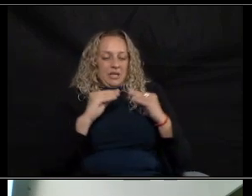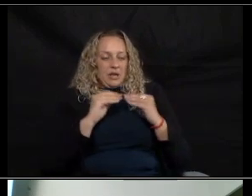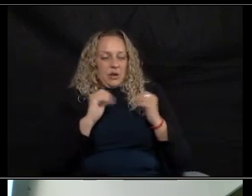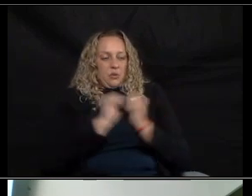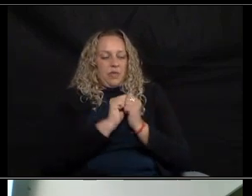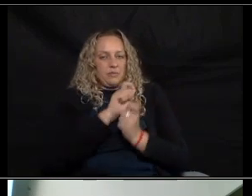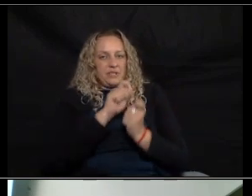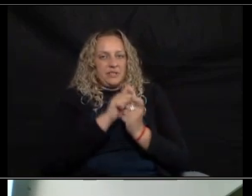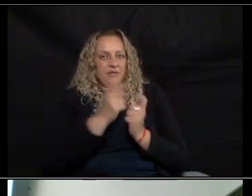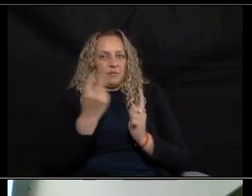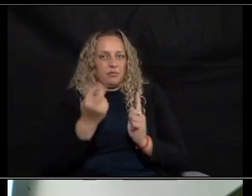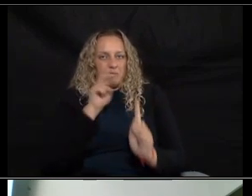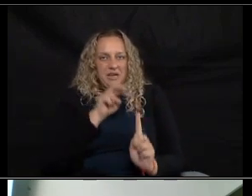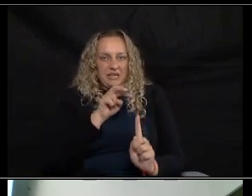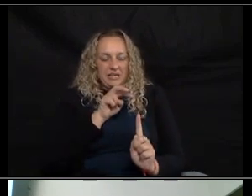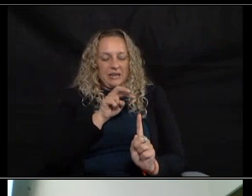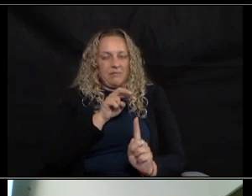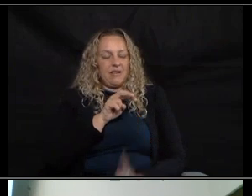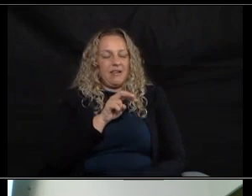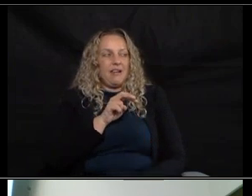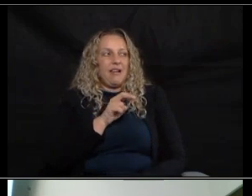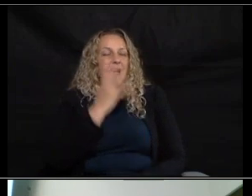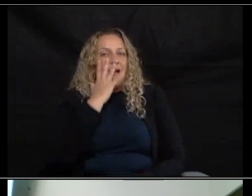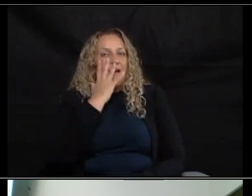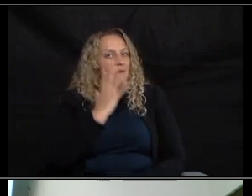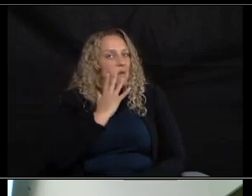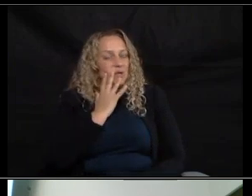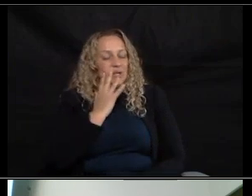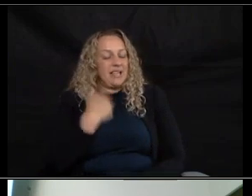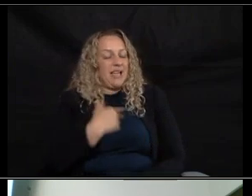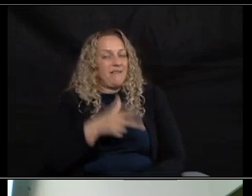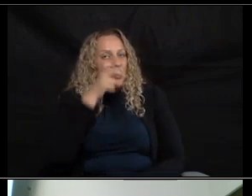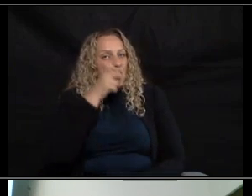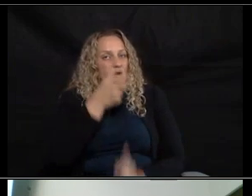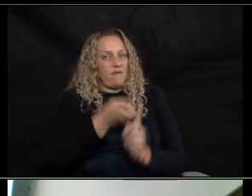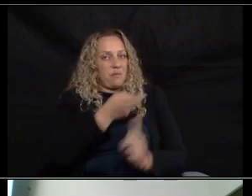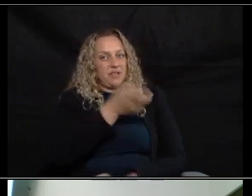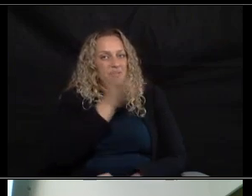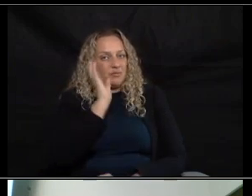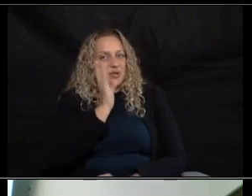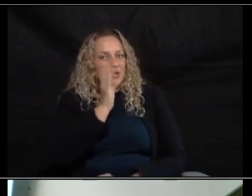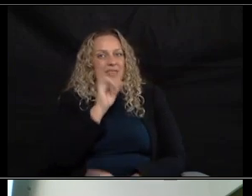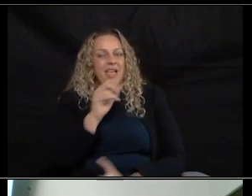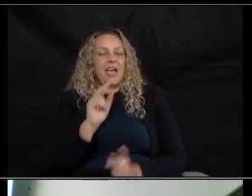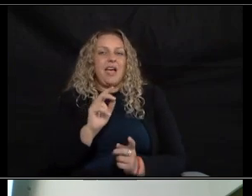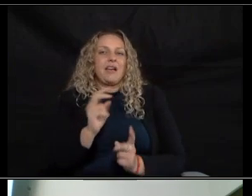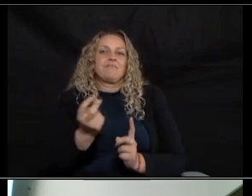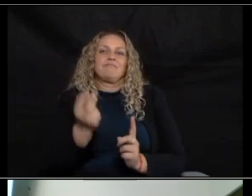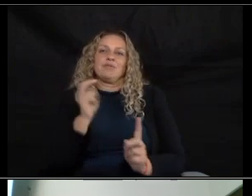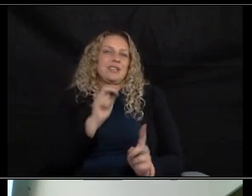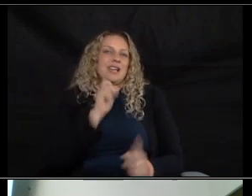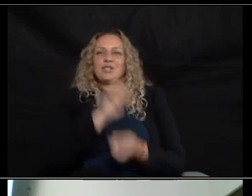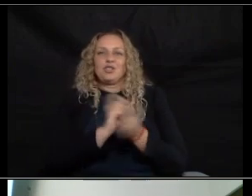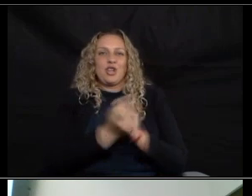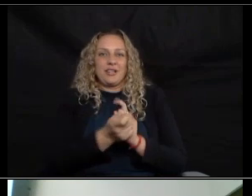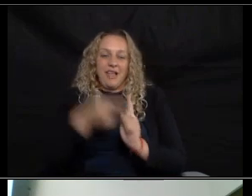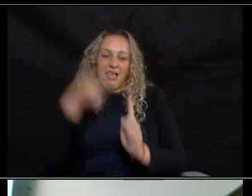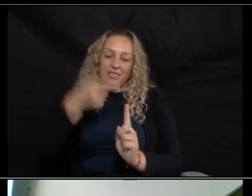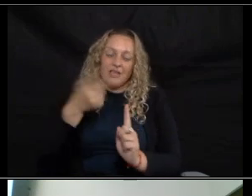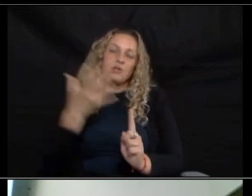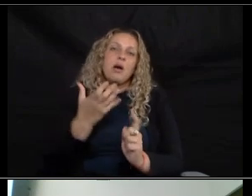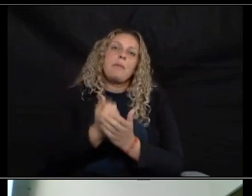position, and unfortunately, you know, from what I've heard from this presentation, that position has not changed, and it's this.